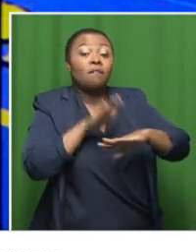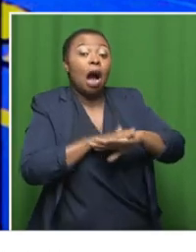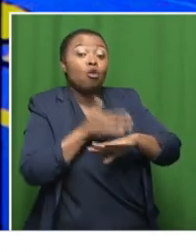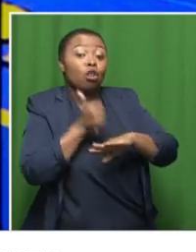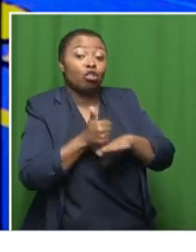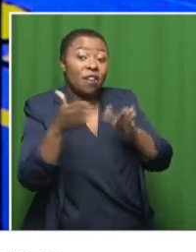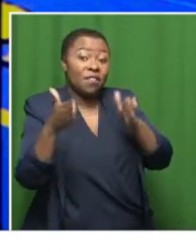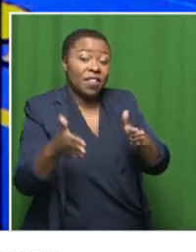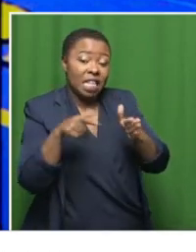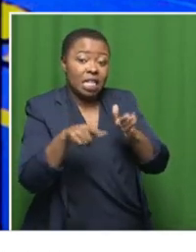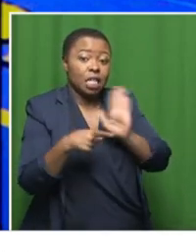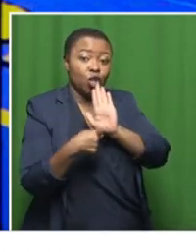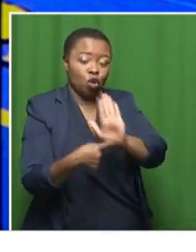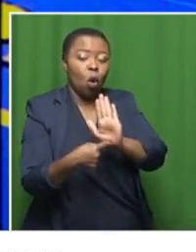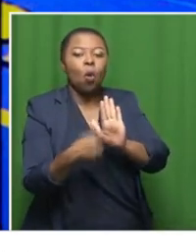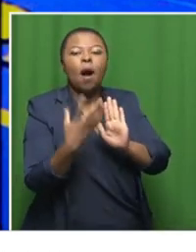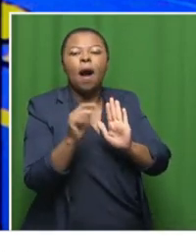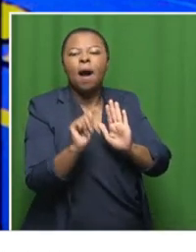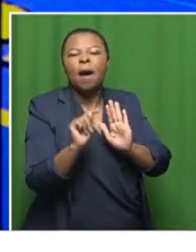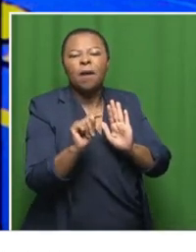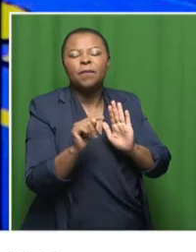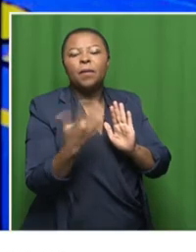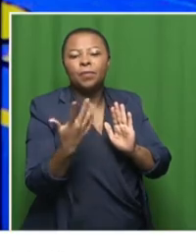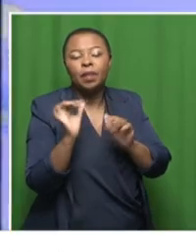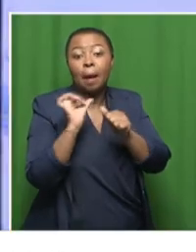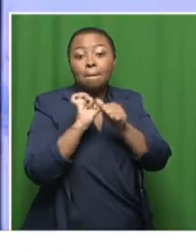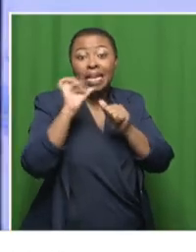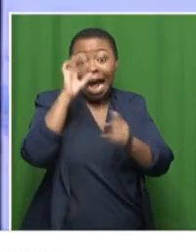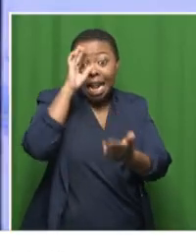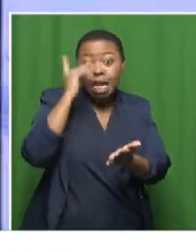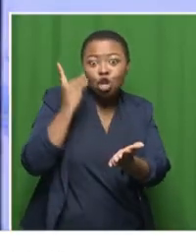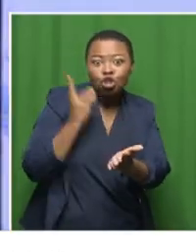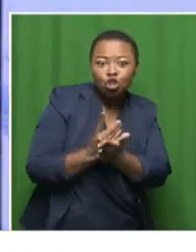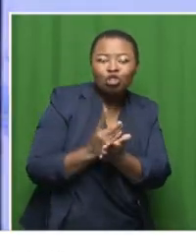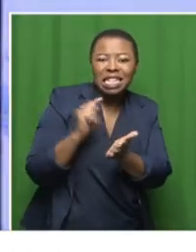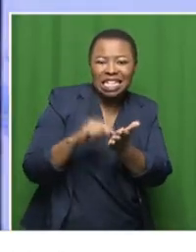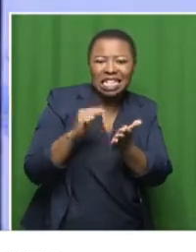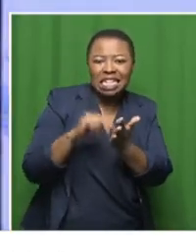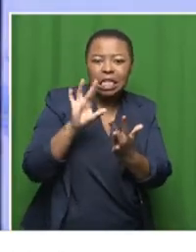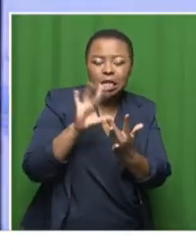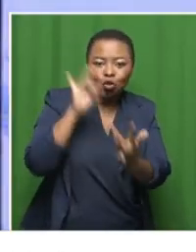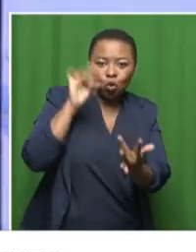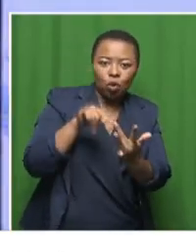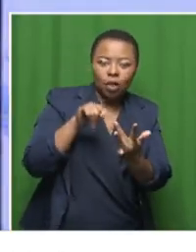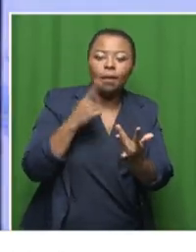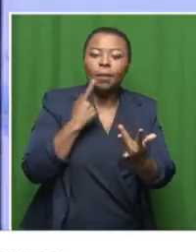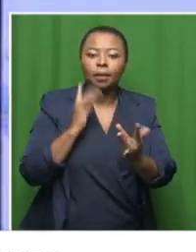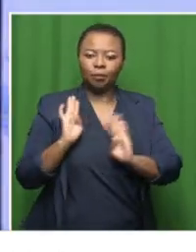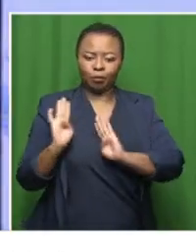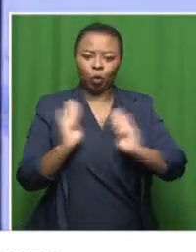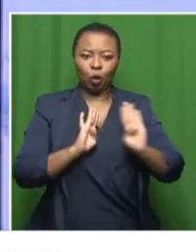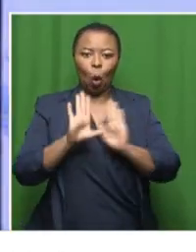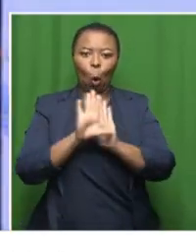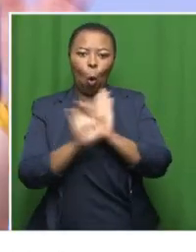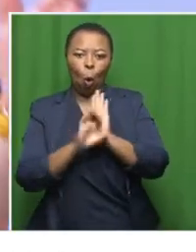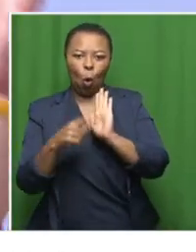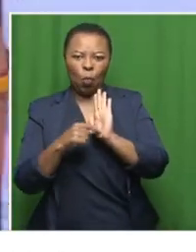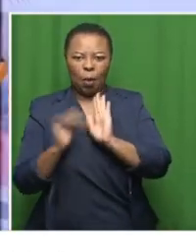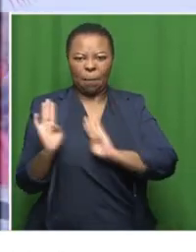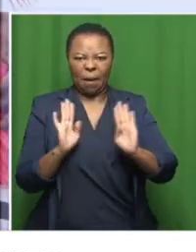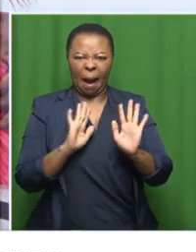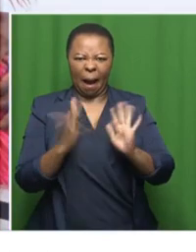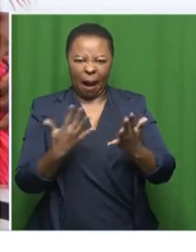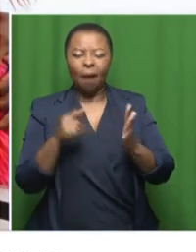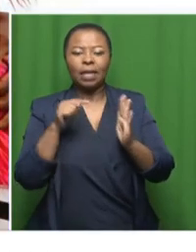phase show, we have, it's called Better Decision Making, and it's called the Code of Conduct. In that show, we again use a story